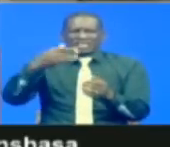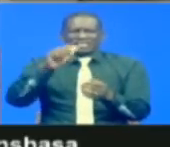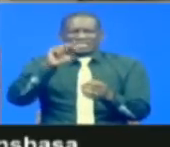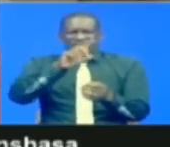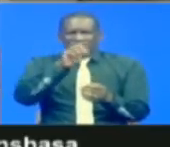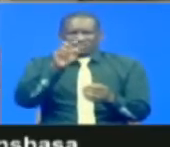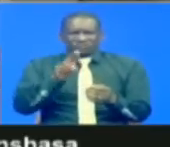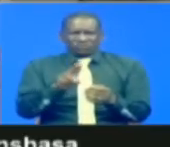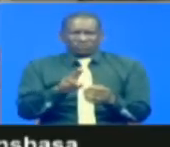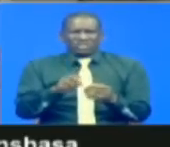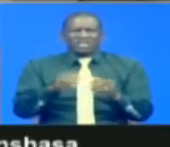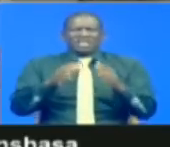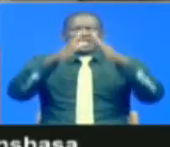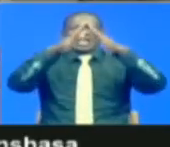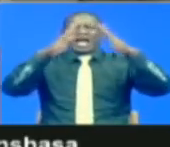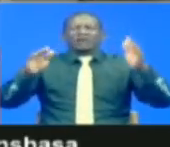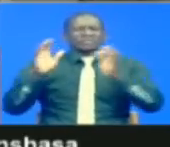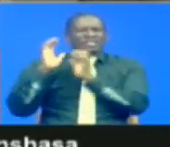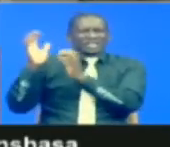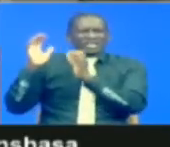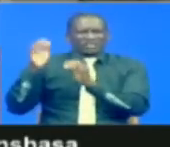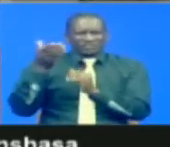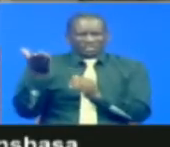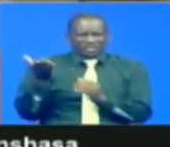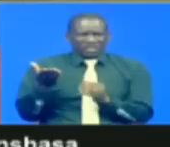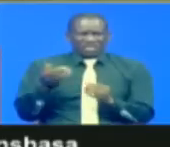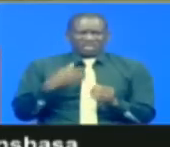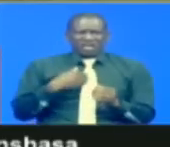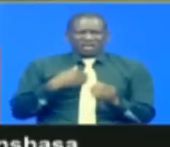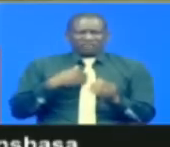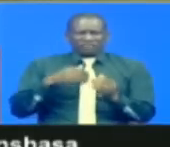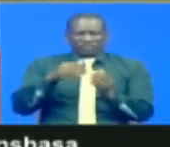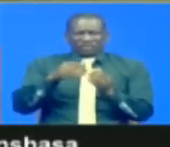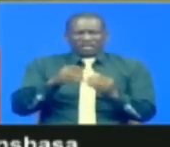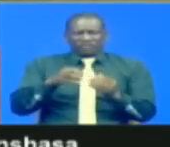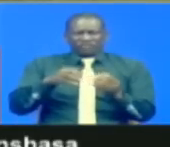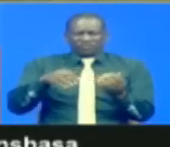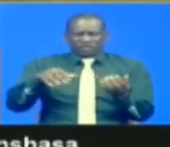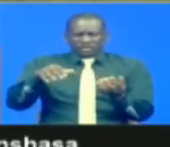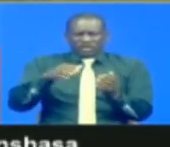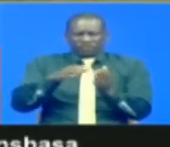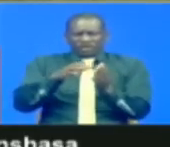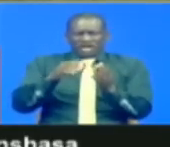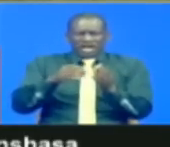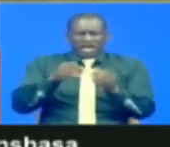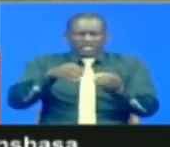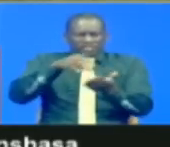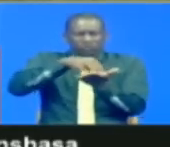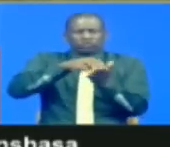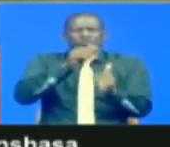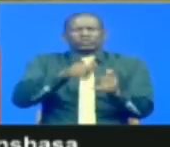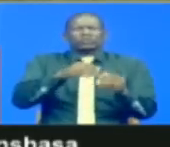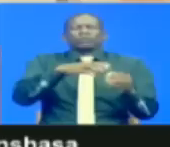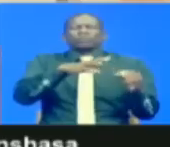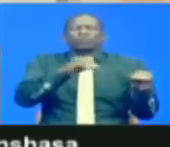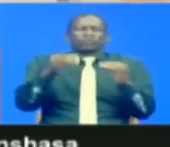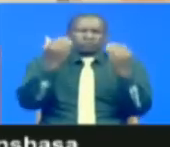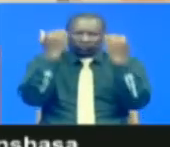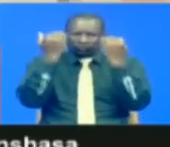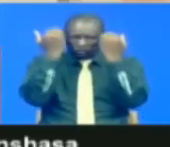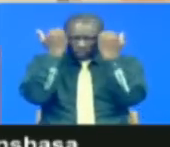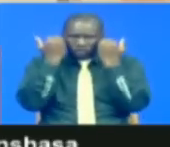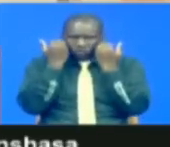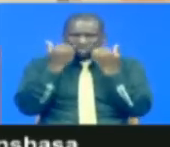An apartment in Kilifi played host to an episode of drama that would end up in court. A Kenyan woman who alleges she was